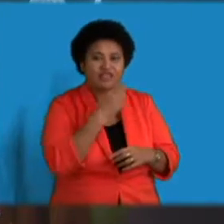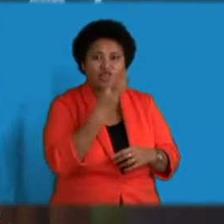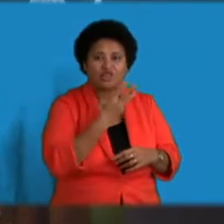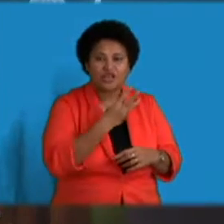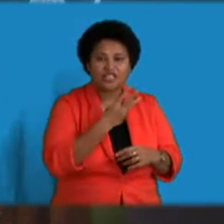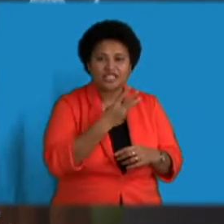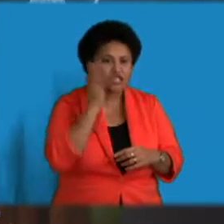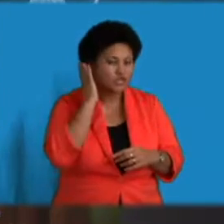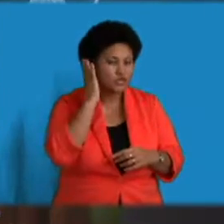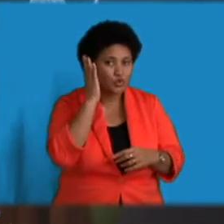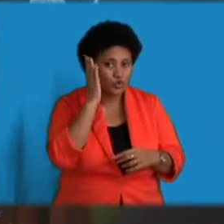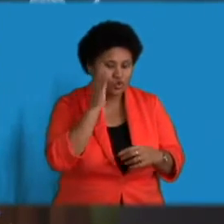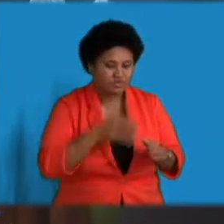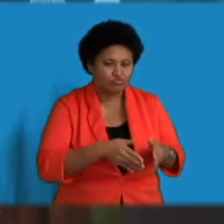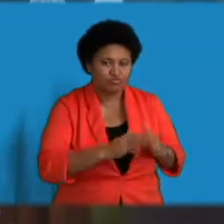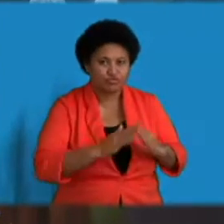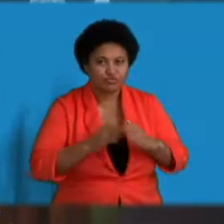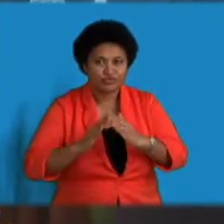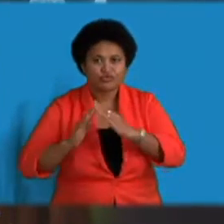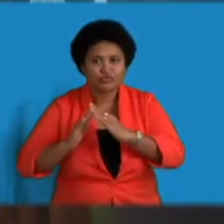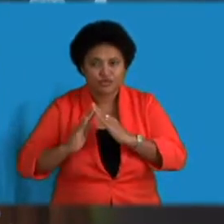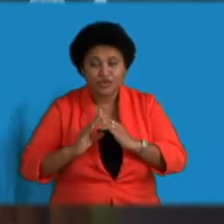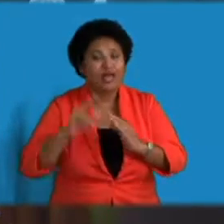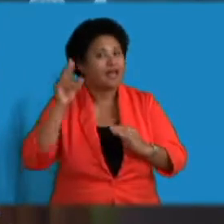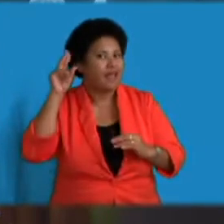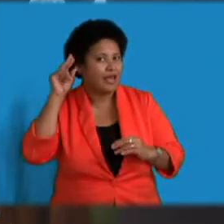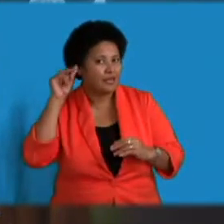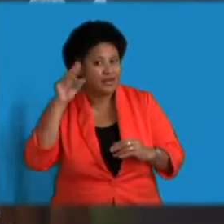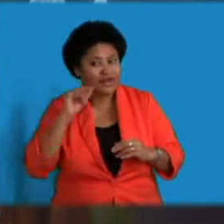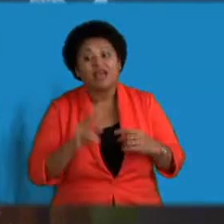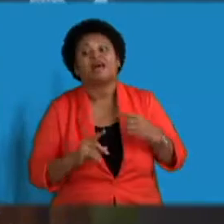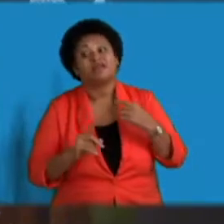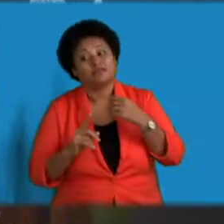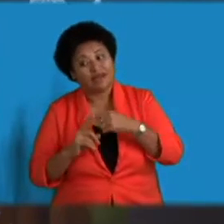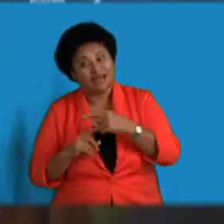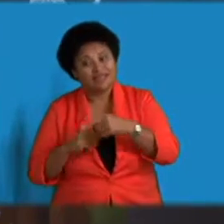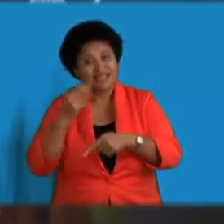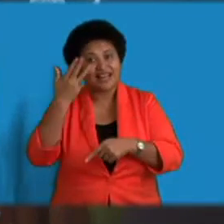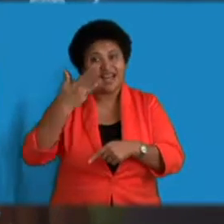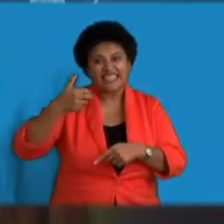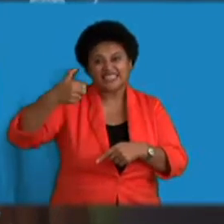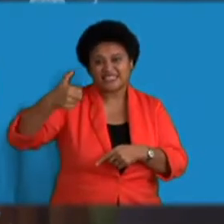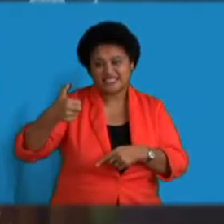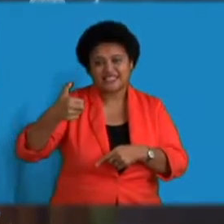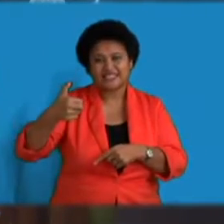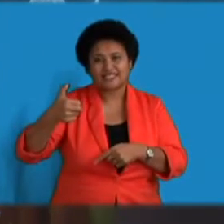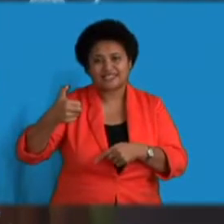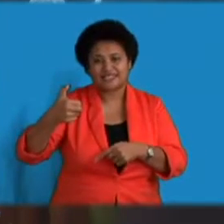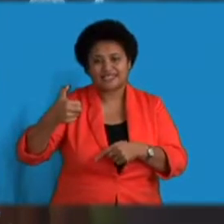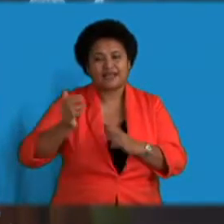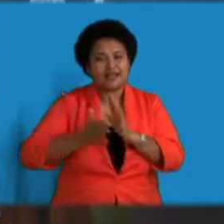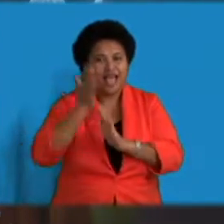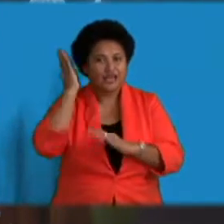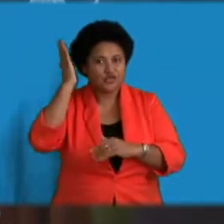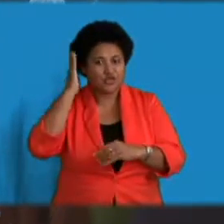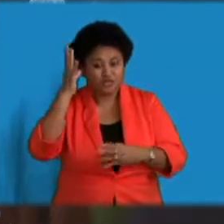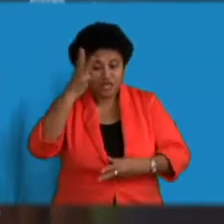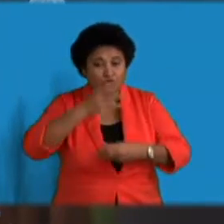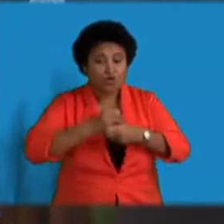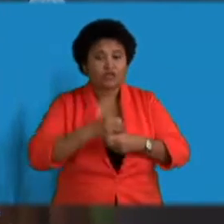new dedicated library space, and 96 secondary schools, a total of 414. In addition to that, Madam